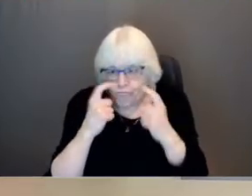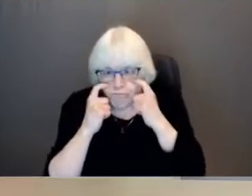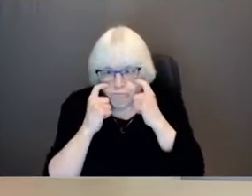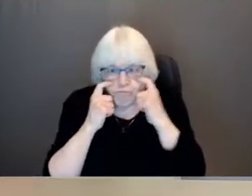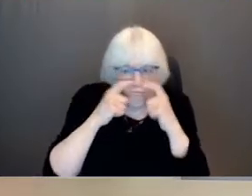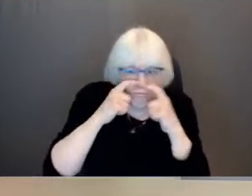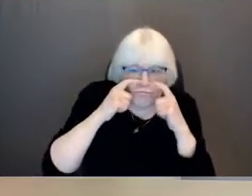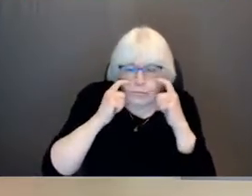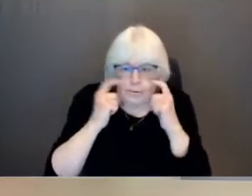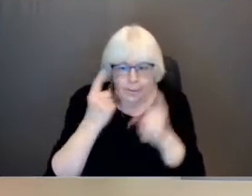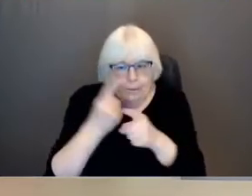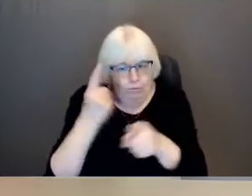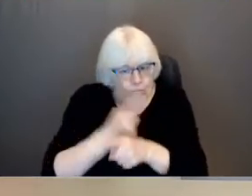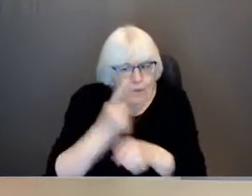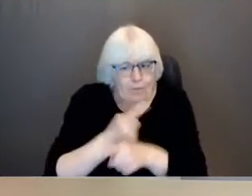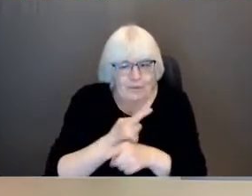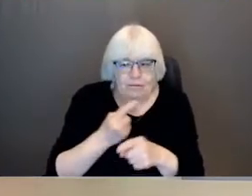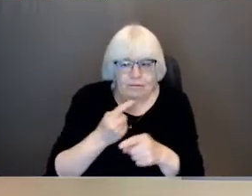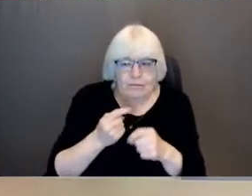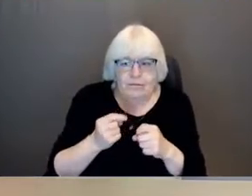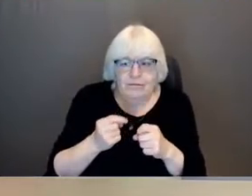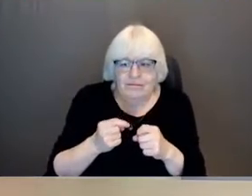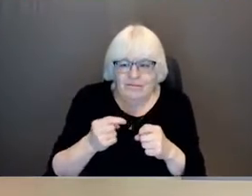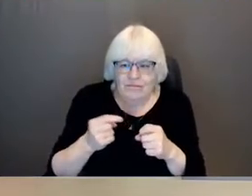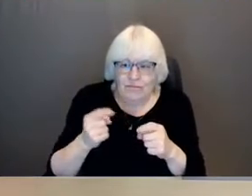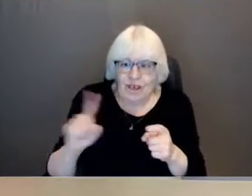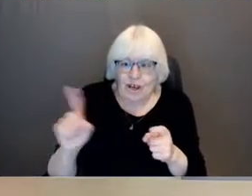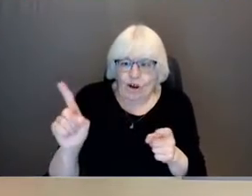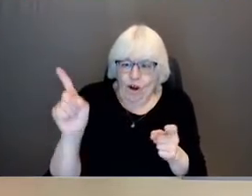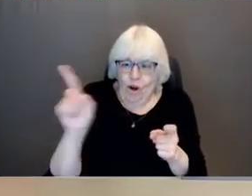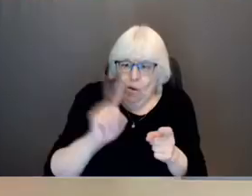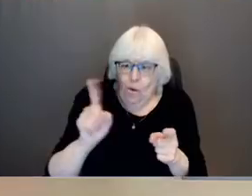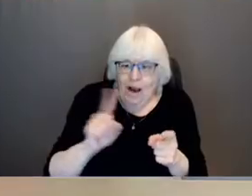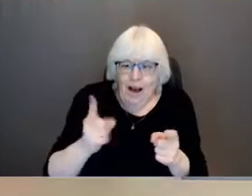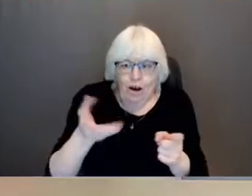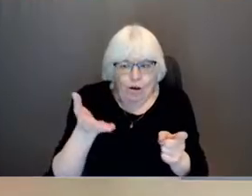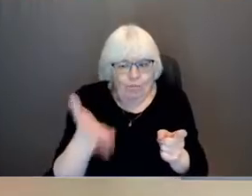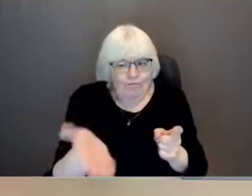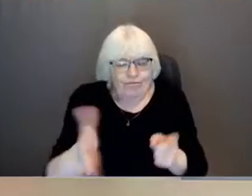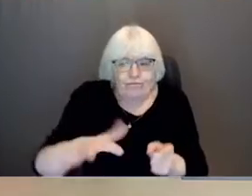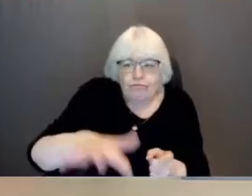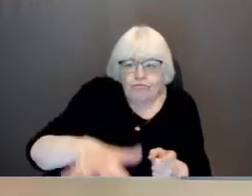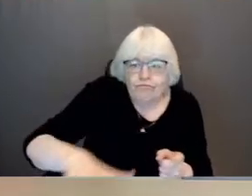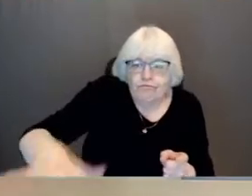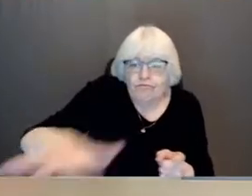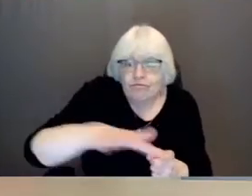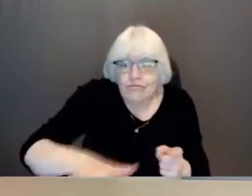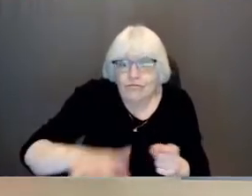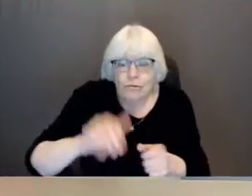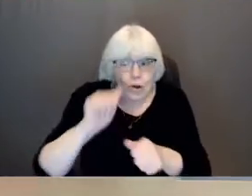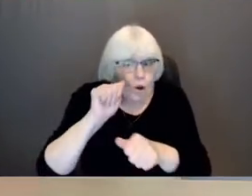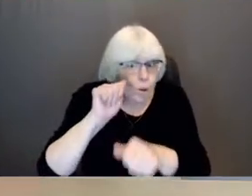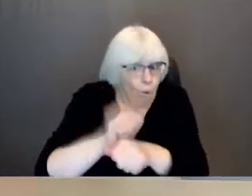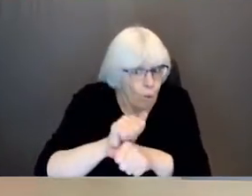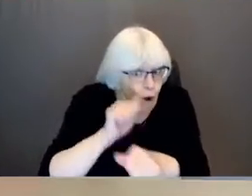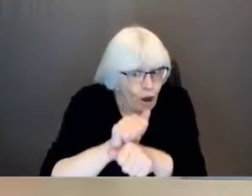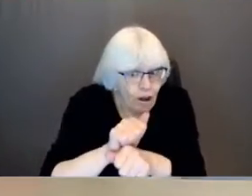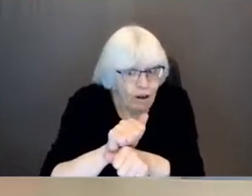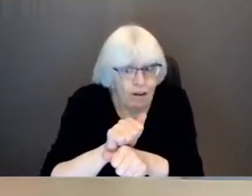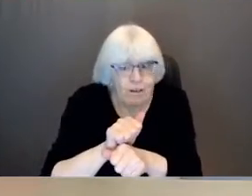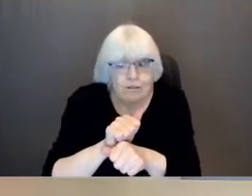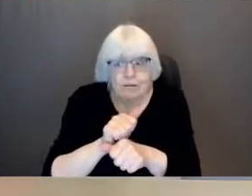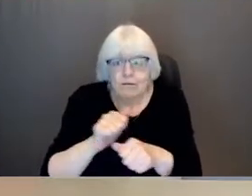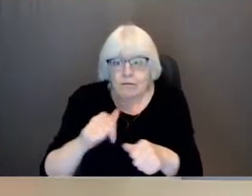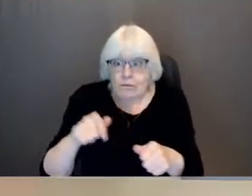setting that you're working in, or if there are people who are going to be sick that you're looking after. And so